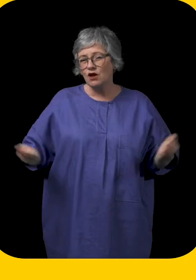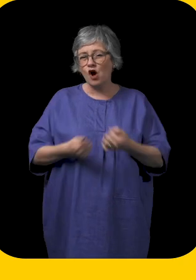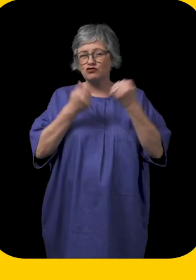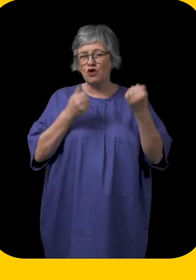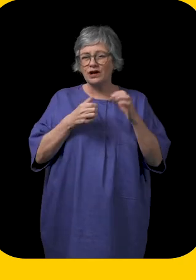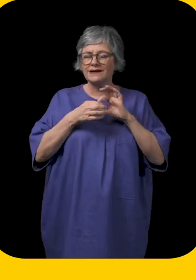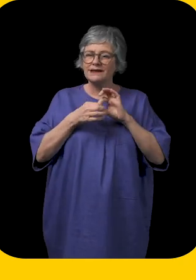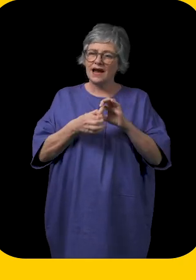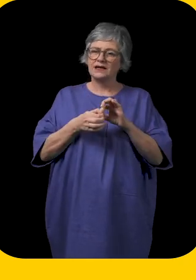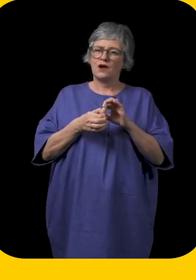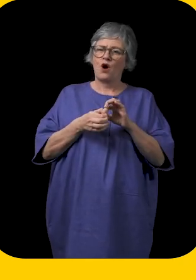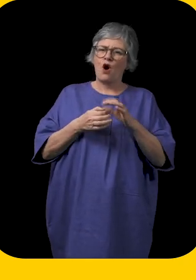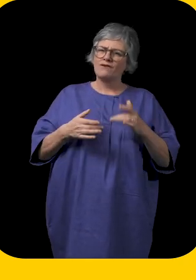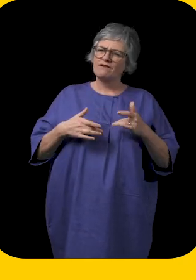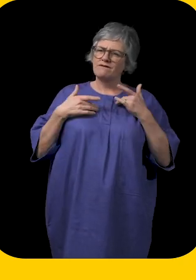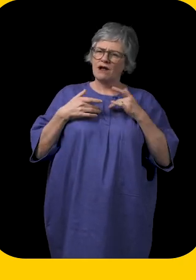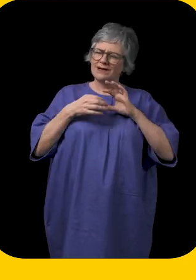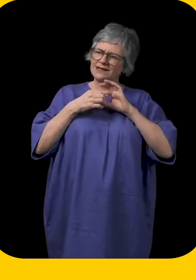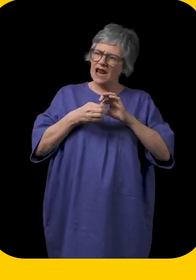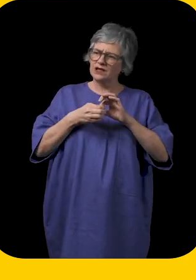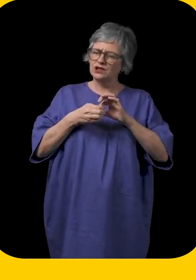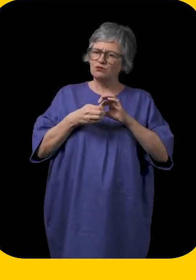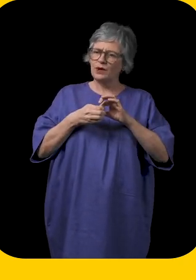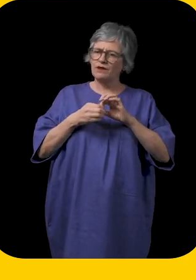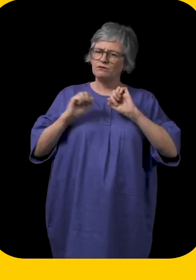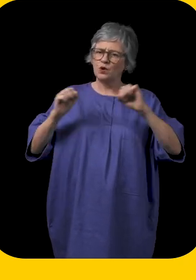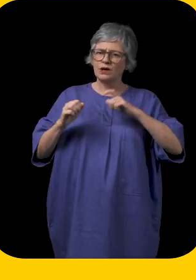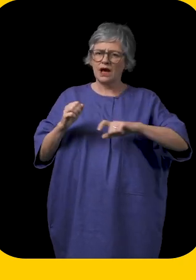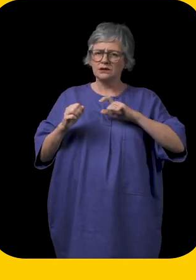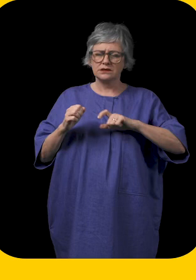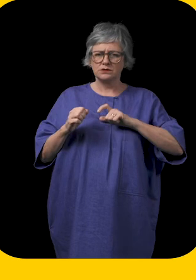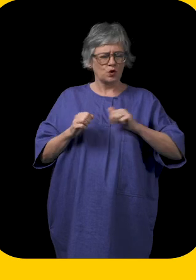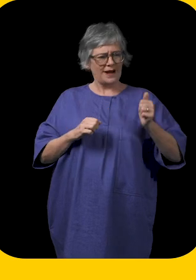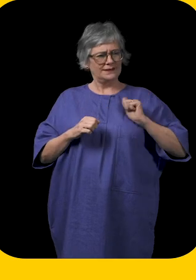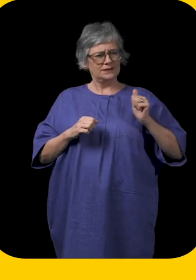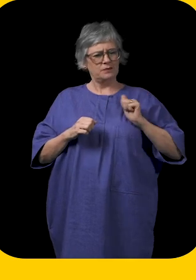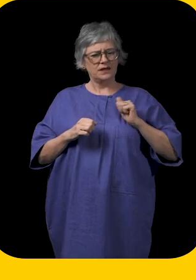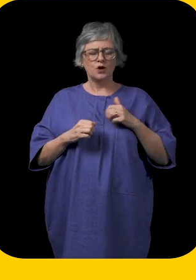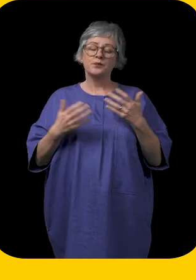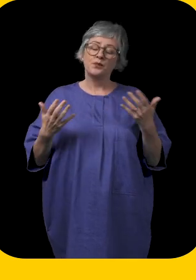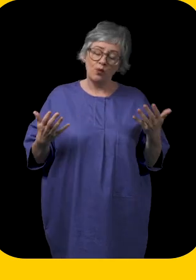strong connection to, or have you found yourself connecting with any of your own characters who you didn't expect to resonate with?